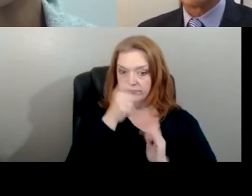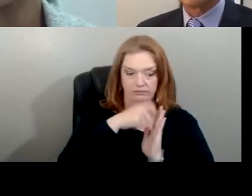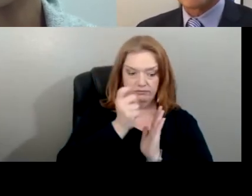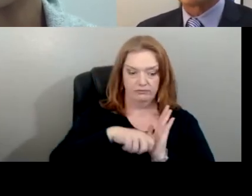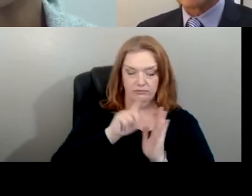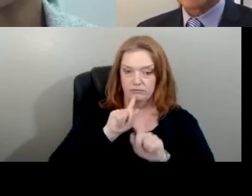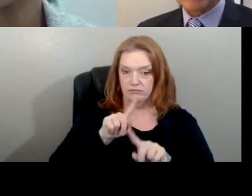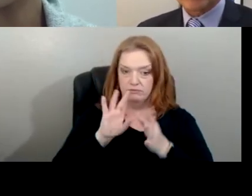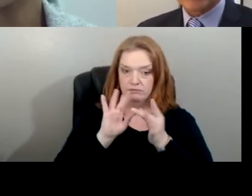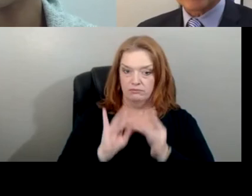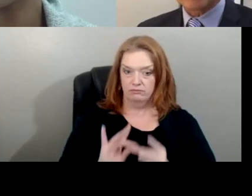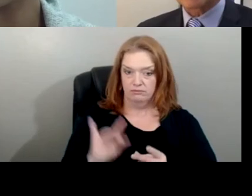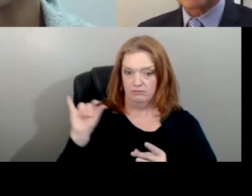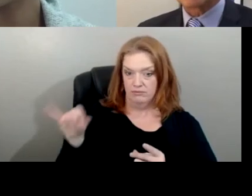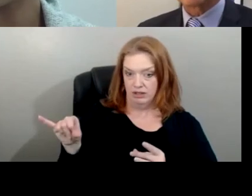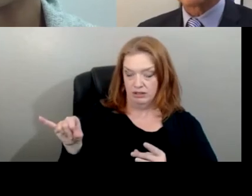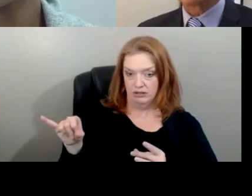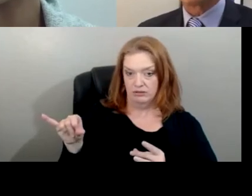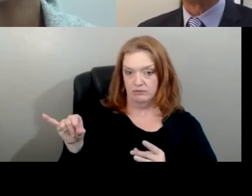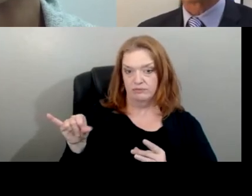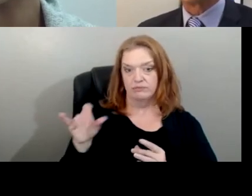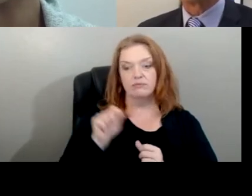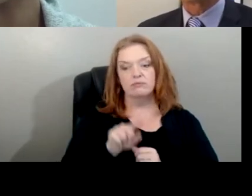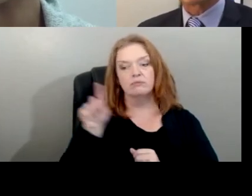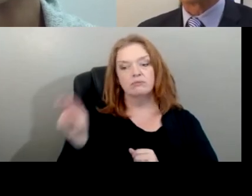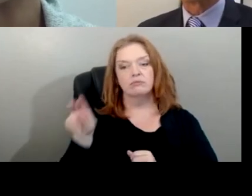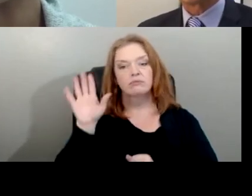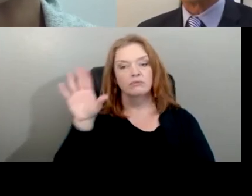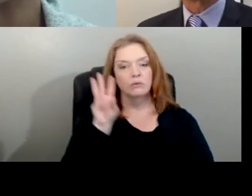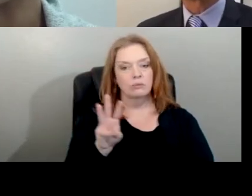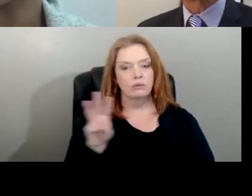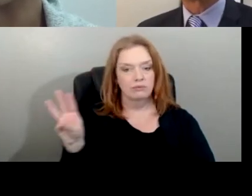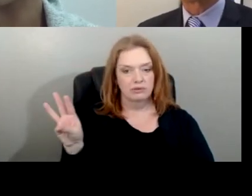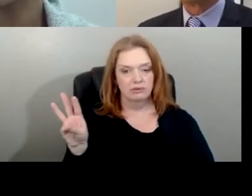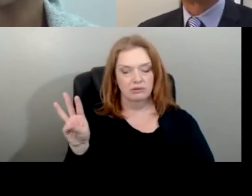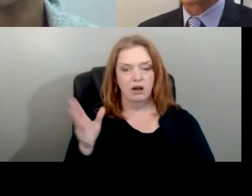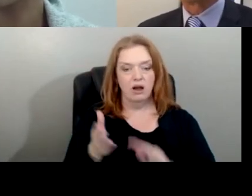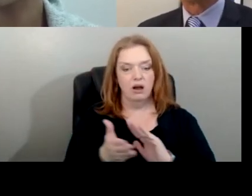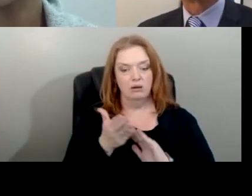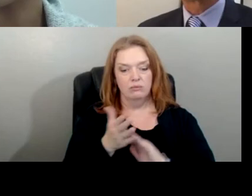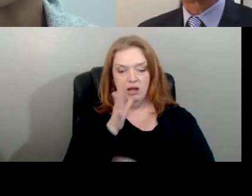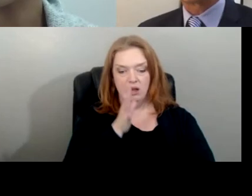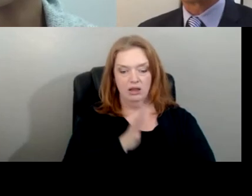to Operation Lady Justice, you can go to their website, and it's Operation Lady Justice